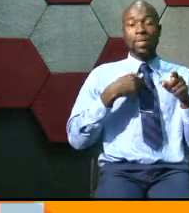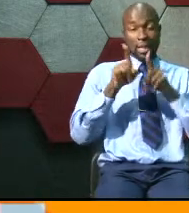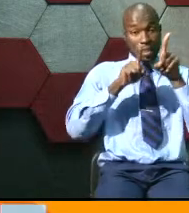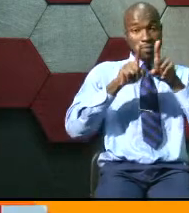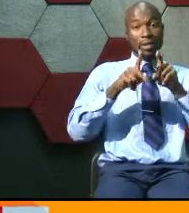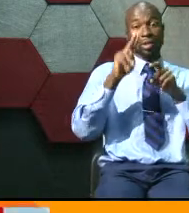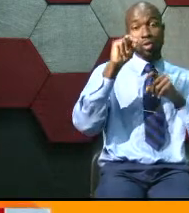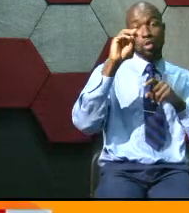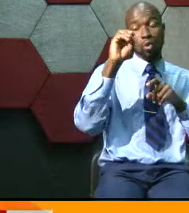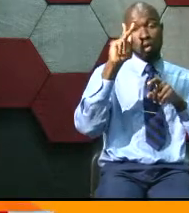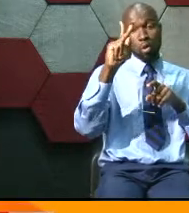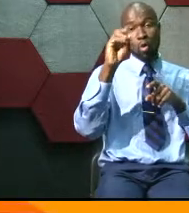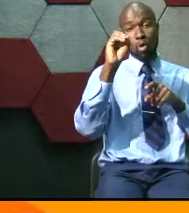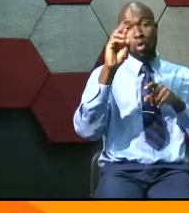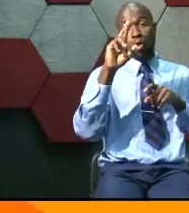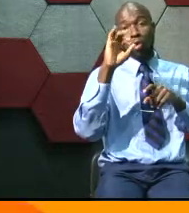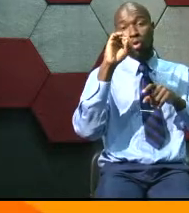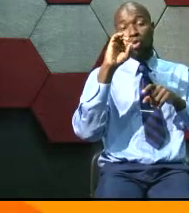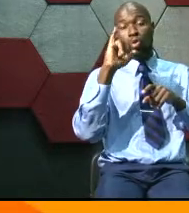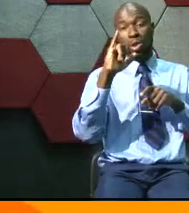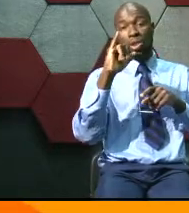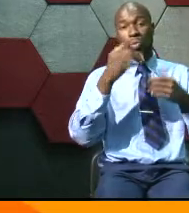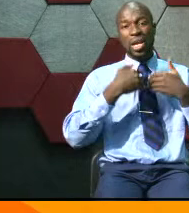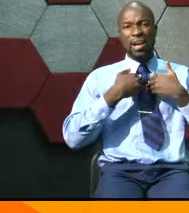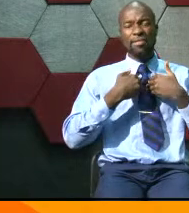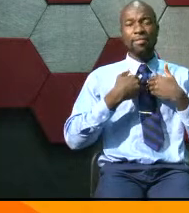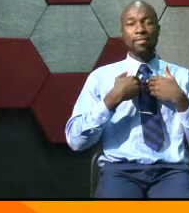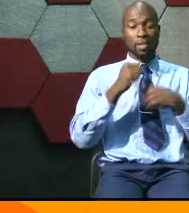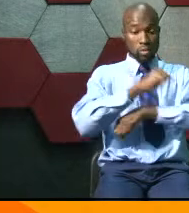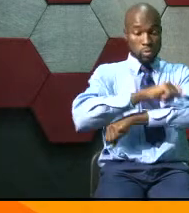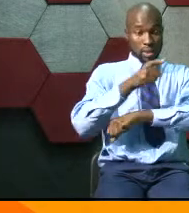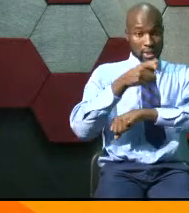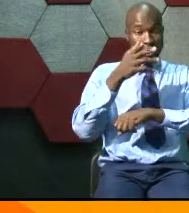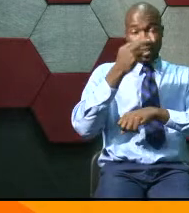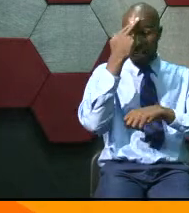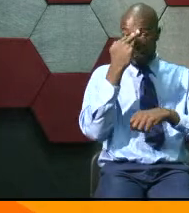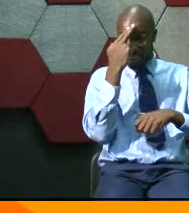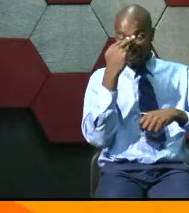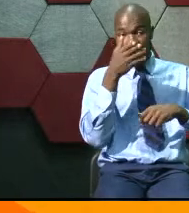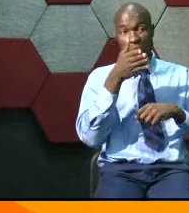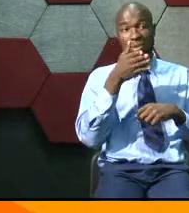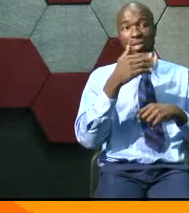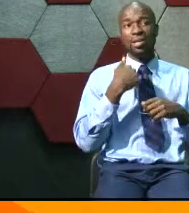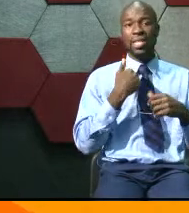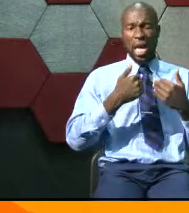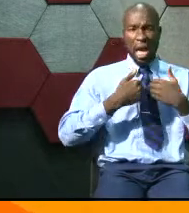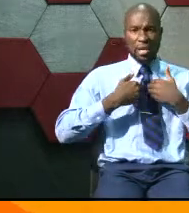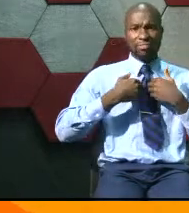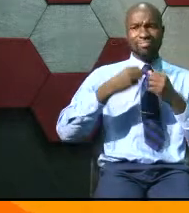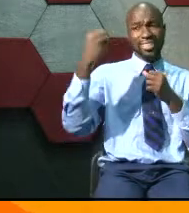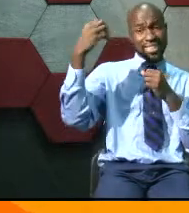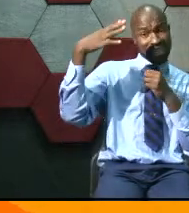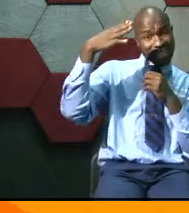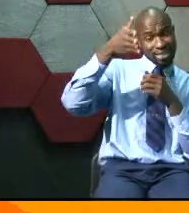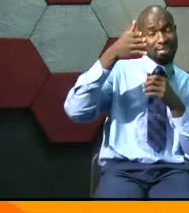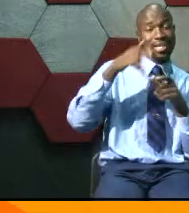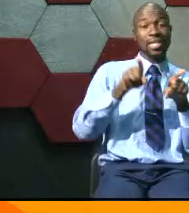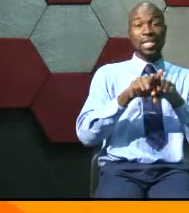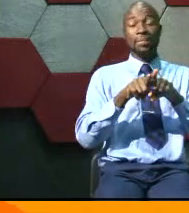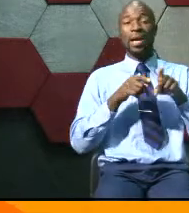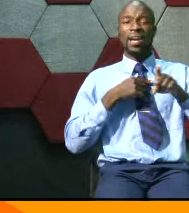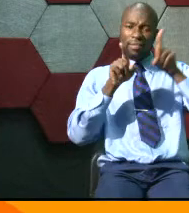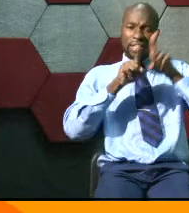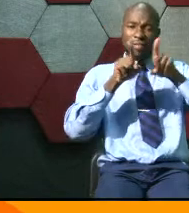is deep in Kajiado. I think even as the lovely weather is today, that is how much sunshine that they experience there. And then also I've been